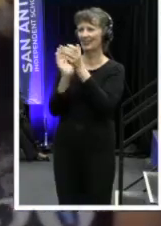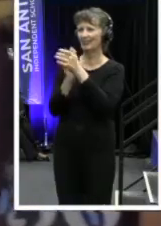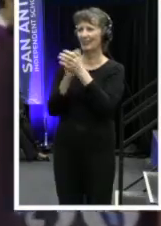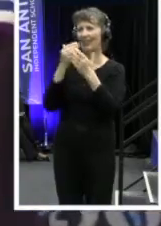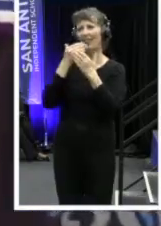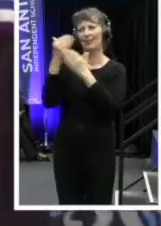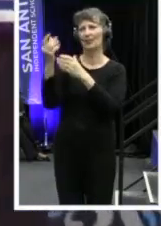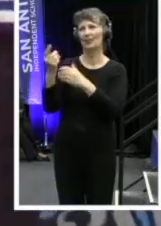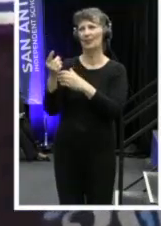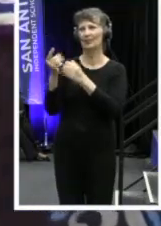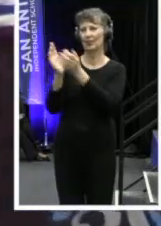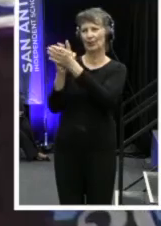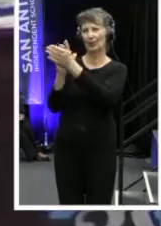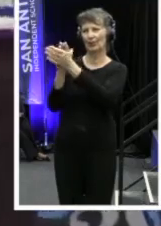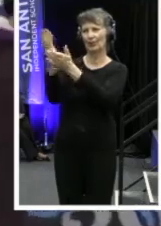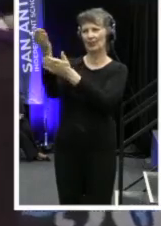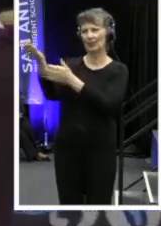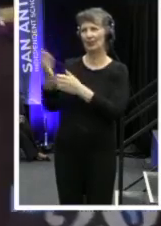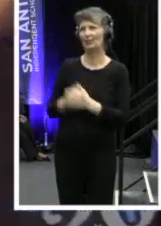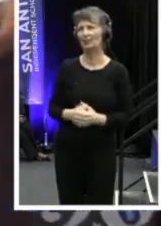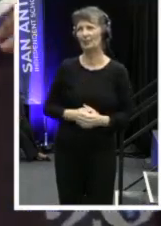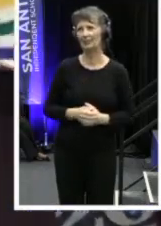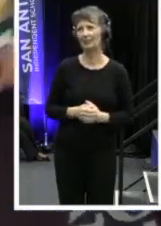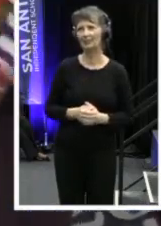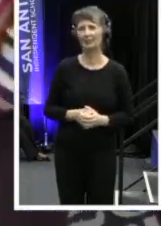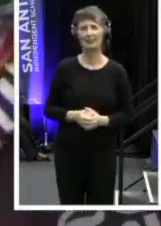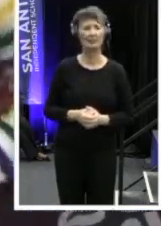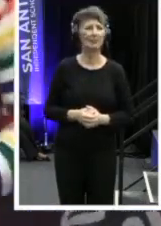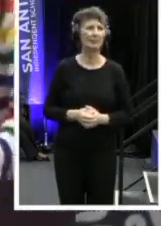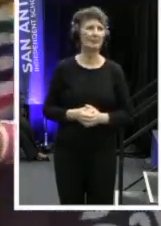Thank you and congratulations.